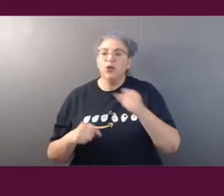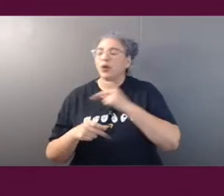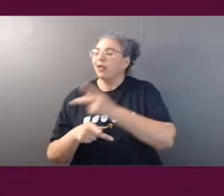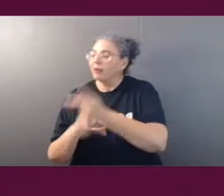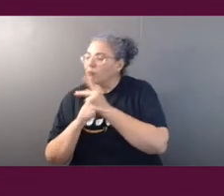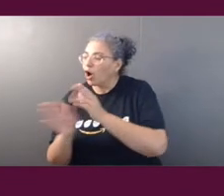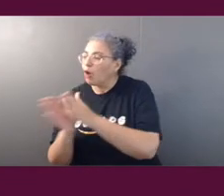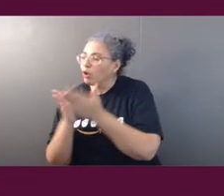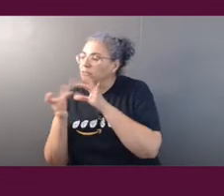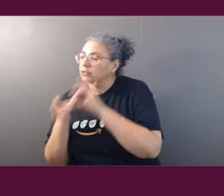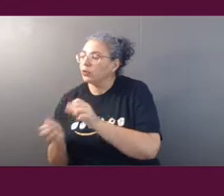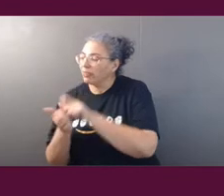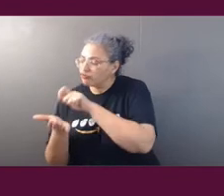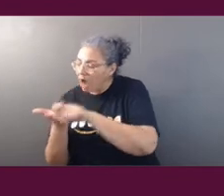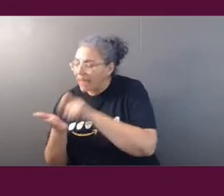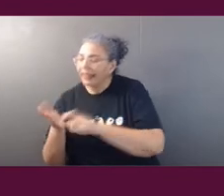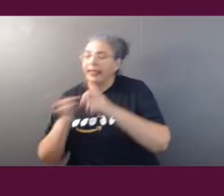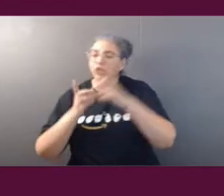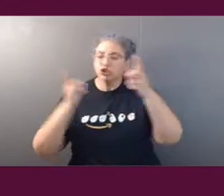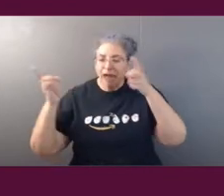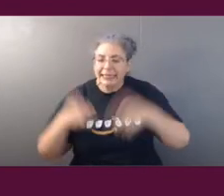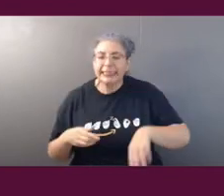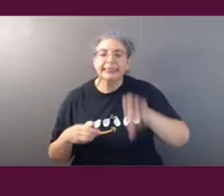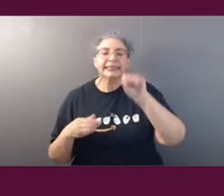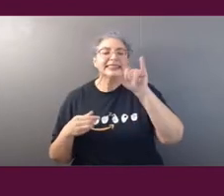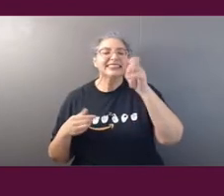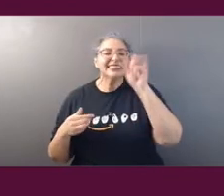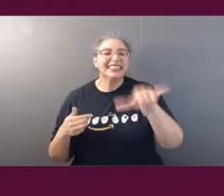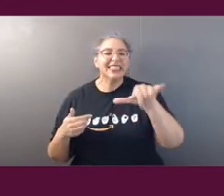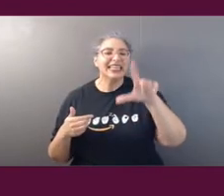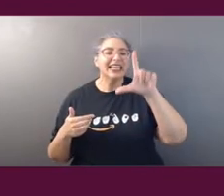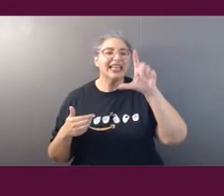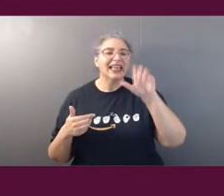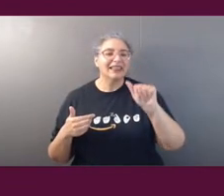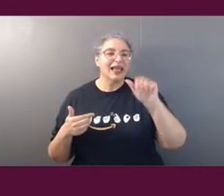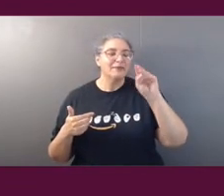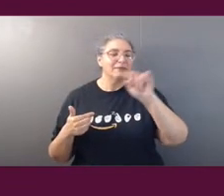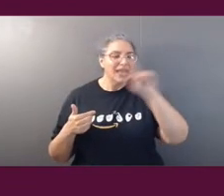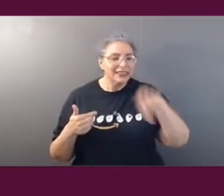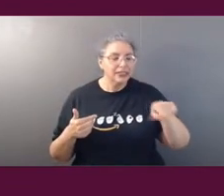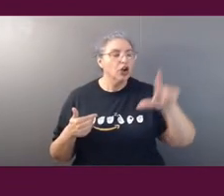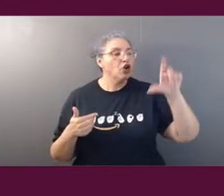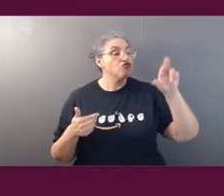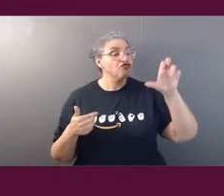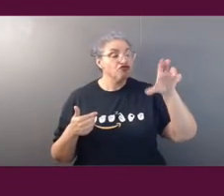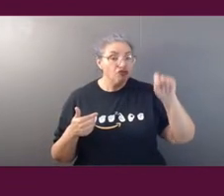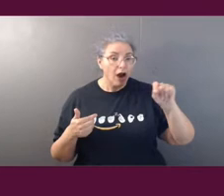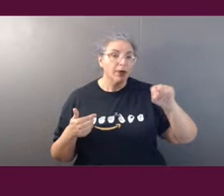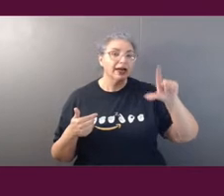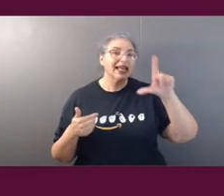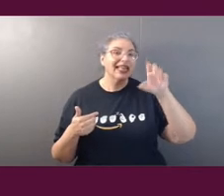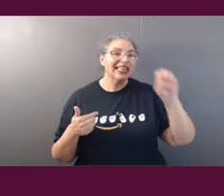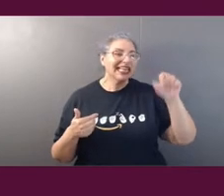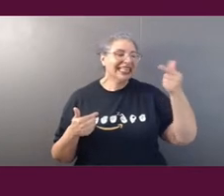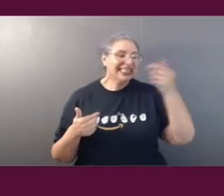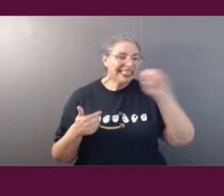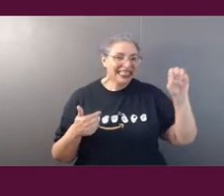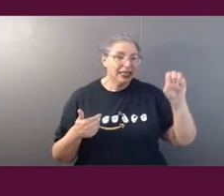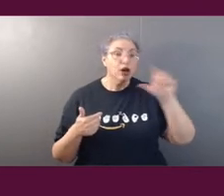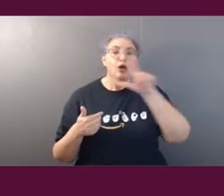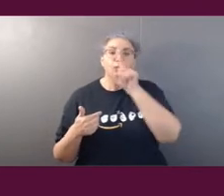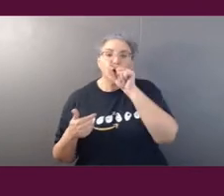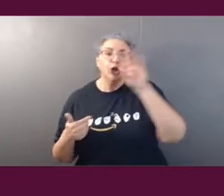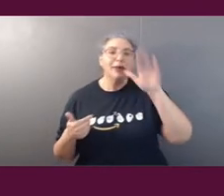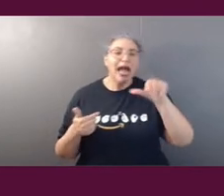And you can get books on writing. You can get books on directing. Sidney Lumet's book is amazing. Robert McGee's book on story, Bird by Bird